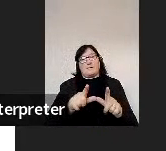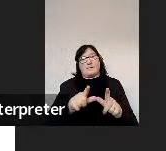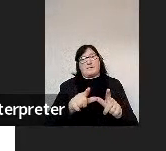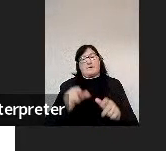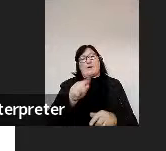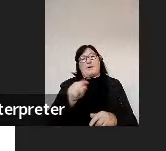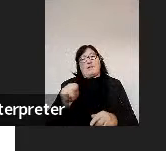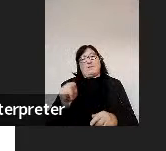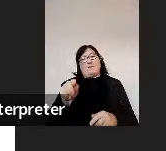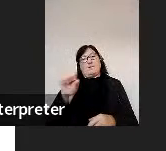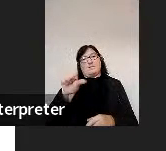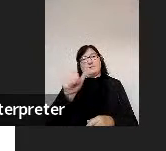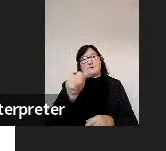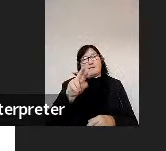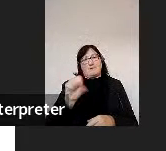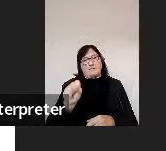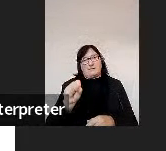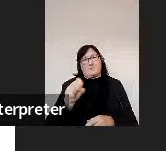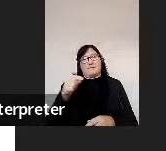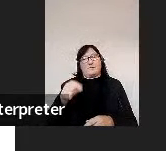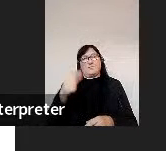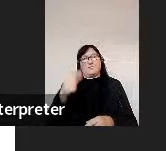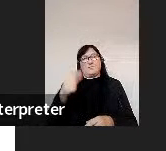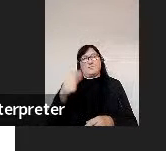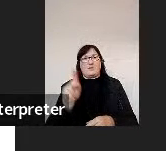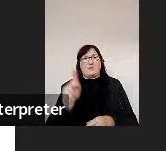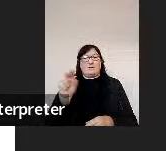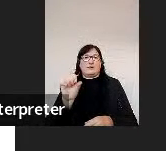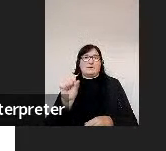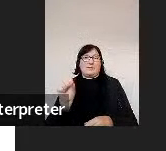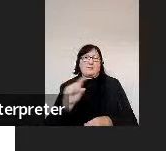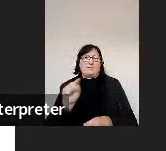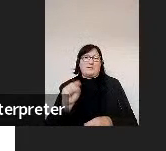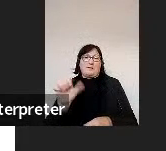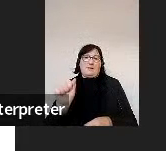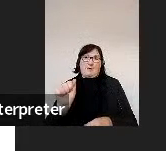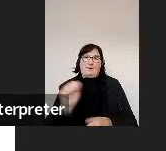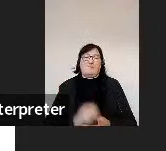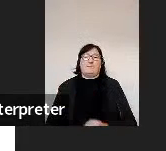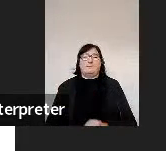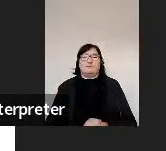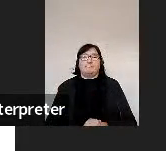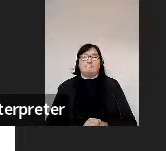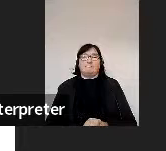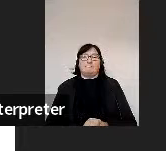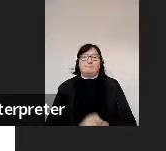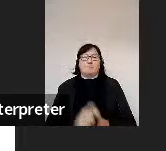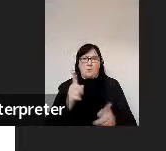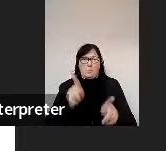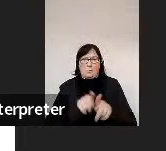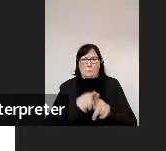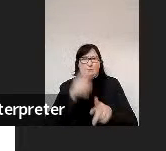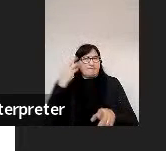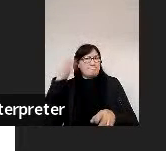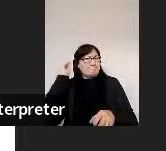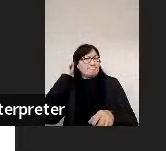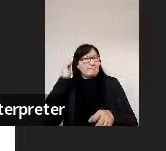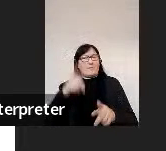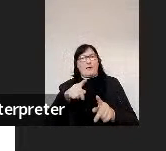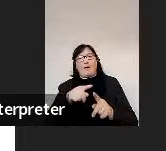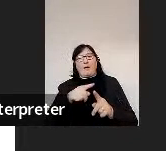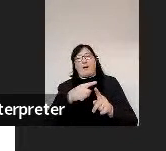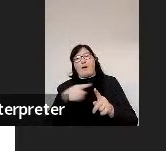licensing@sars.gov.za. With this, we're also mindful that there are other clients